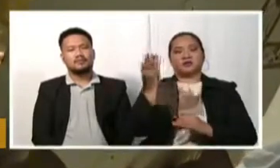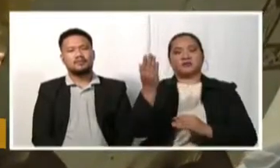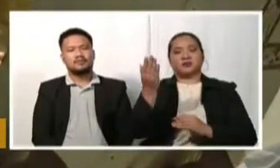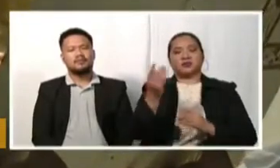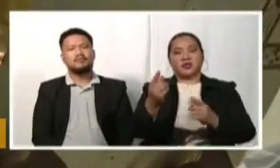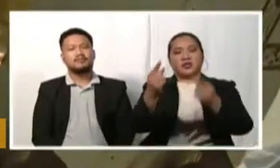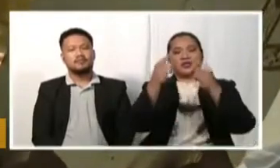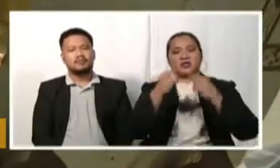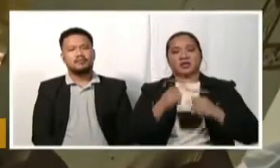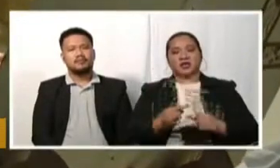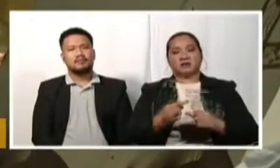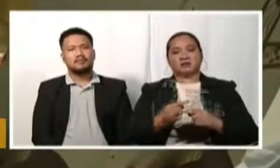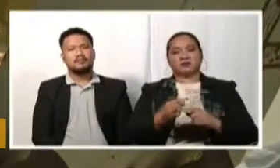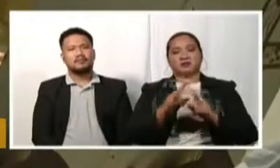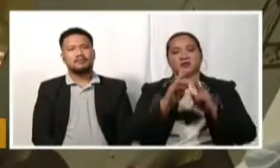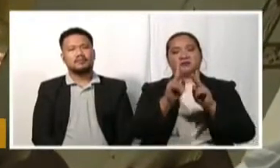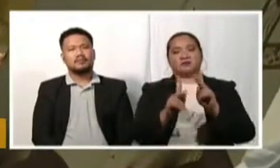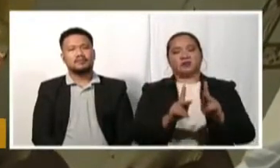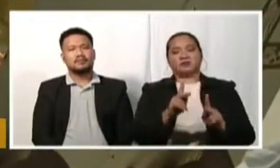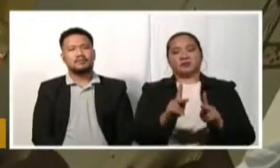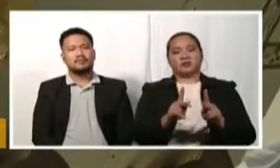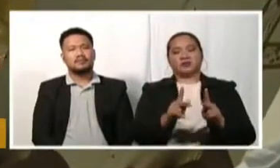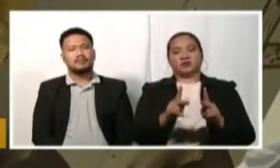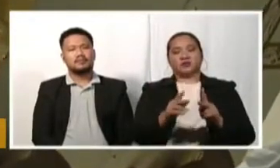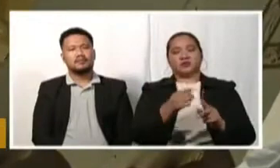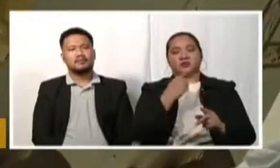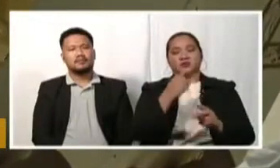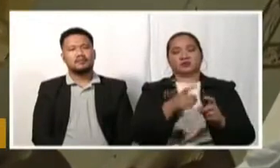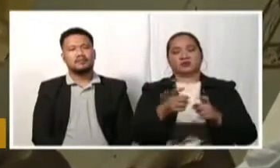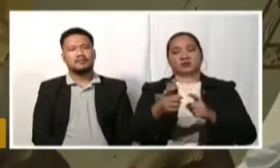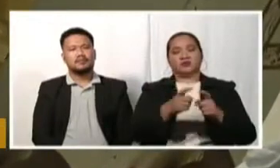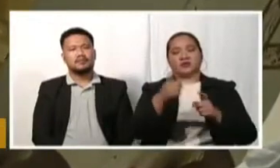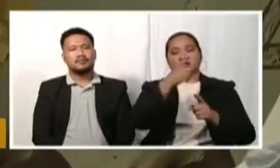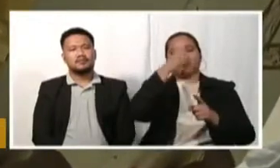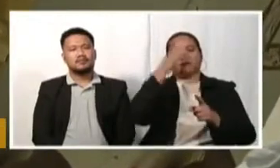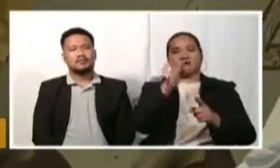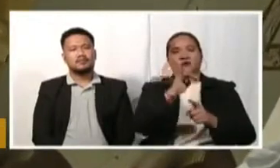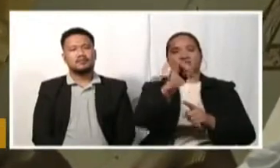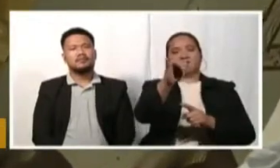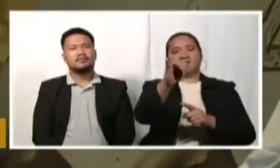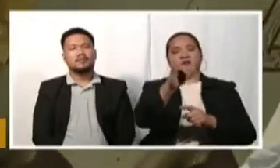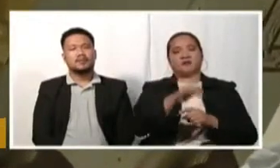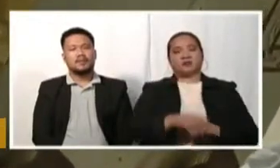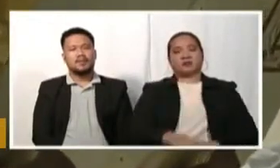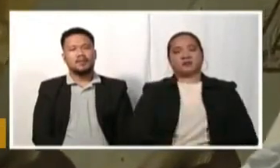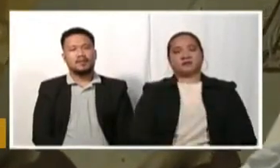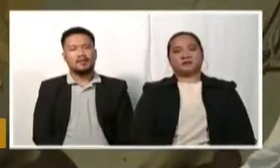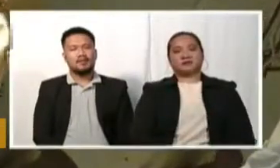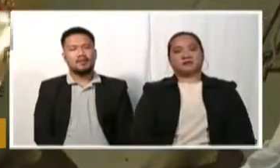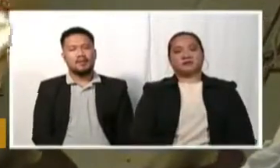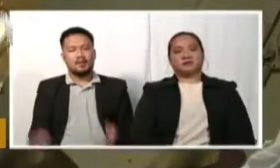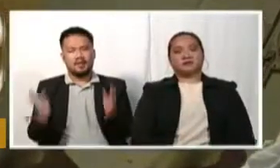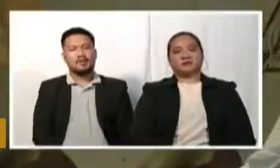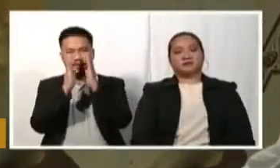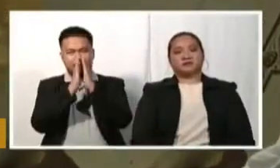they came into being, who lives and reigns forever and ever. Amen.